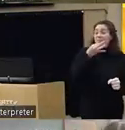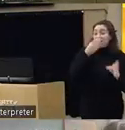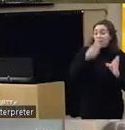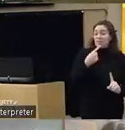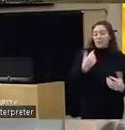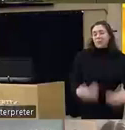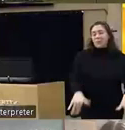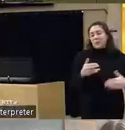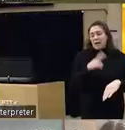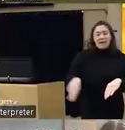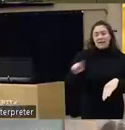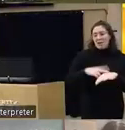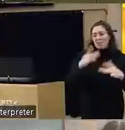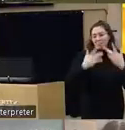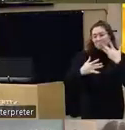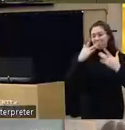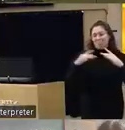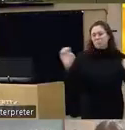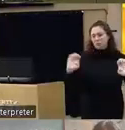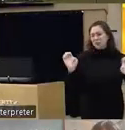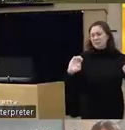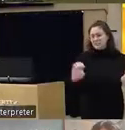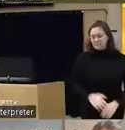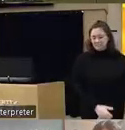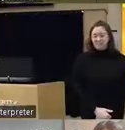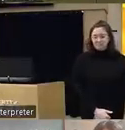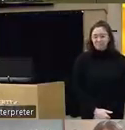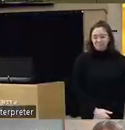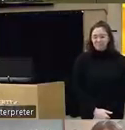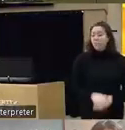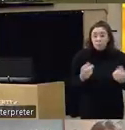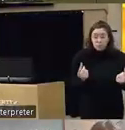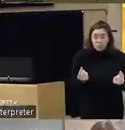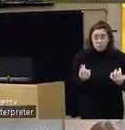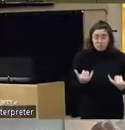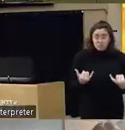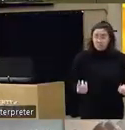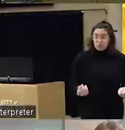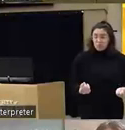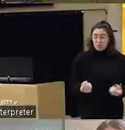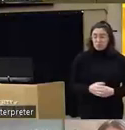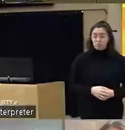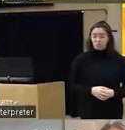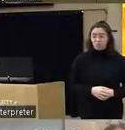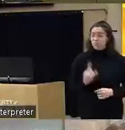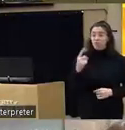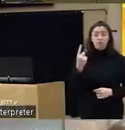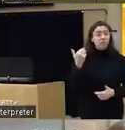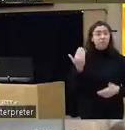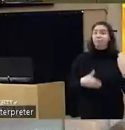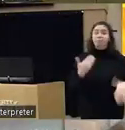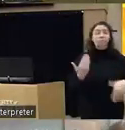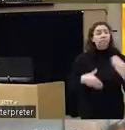national child and adolescent mental health emergency. So what do we do about this? Can we just keep on going like